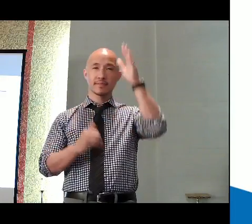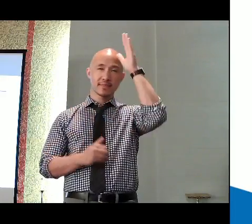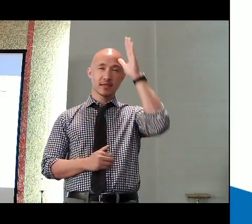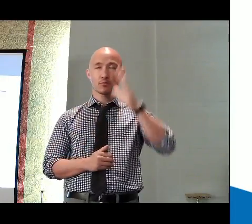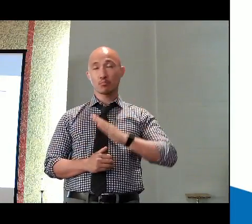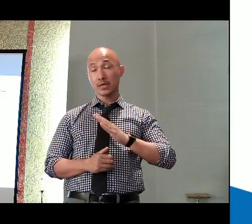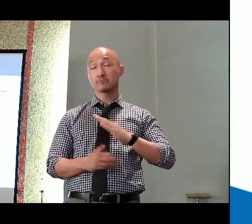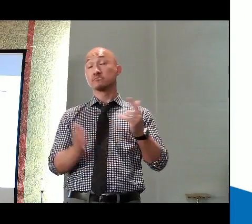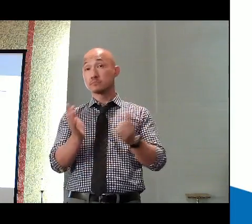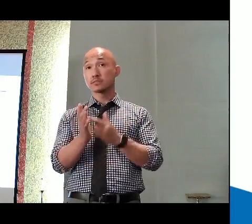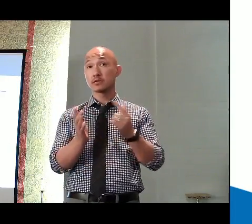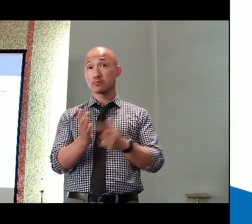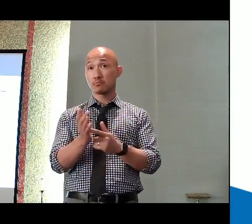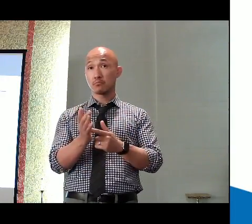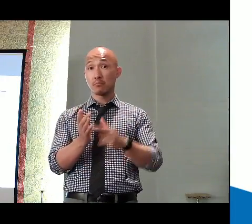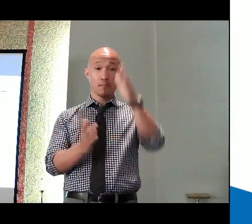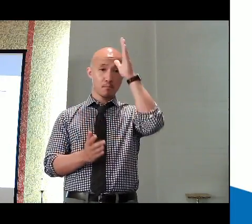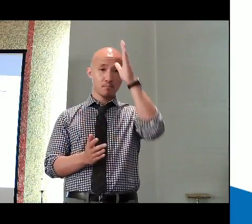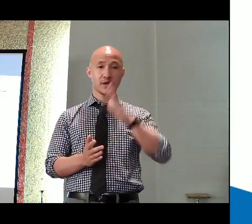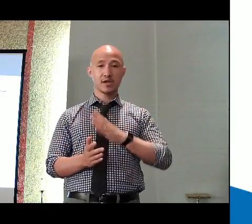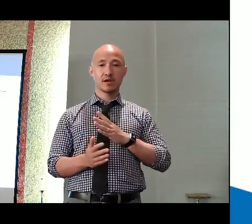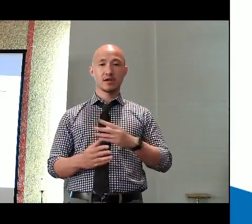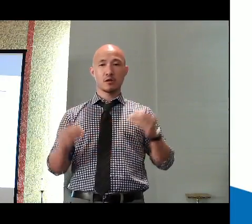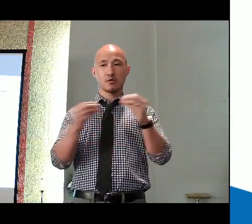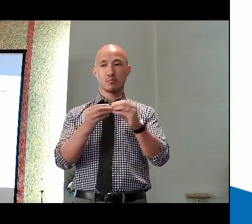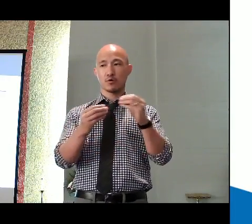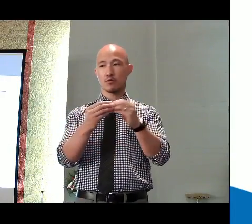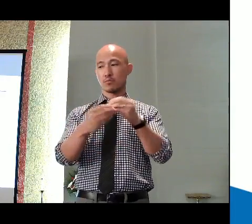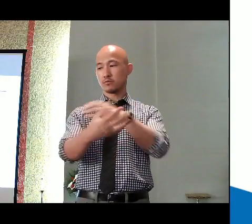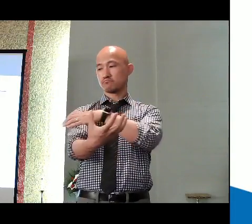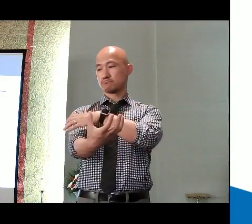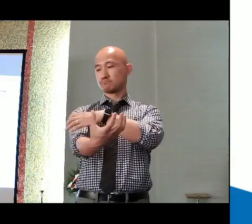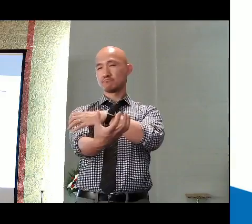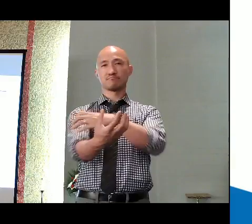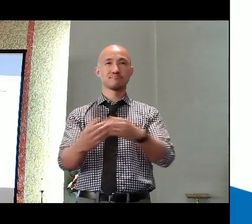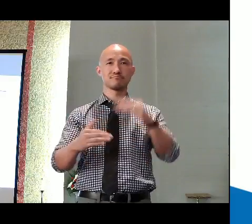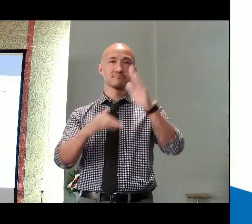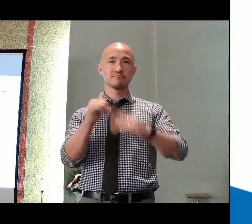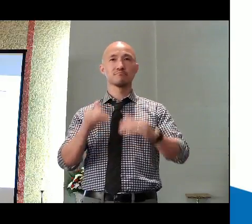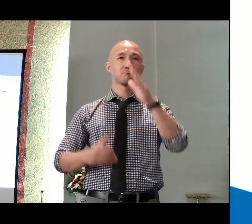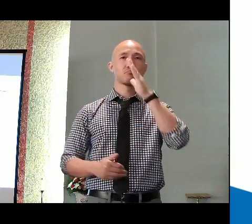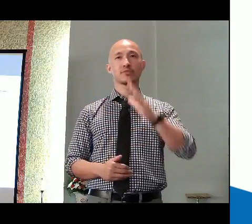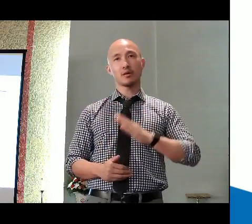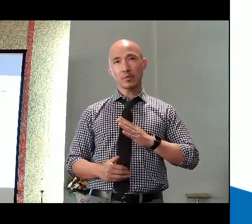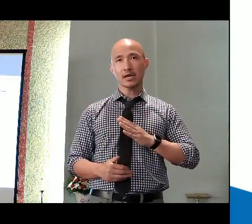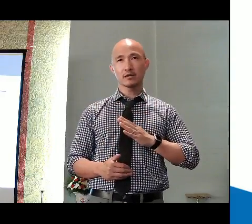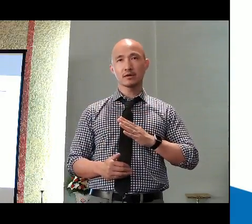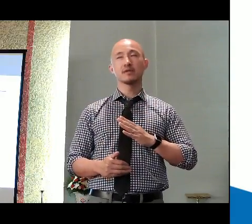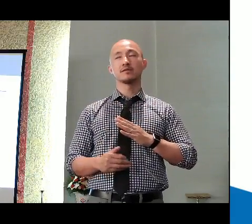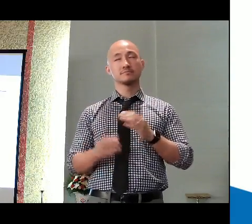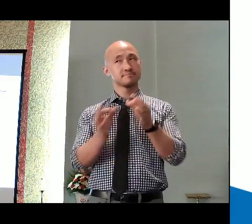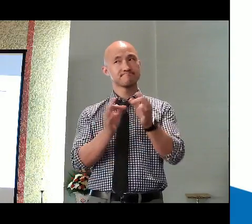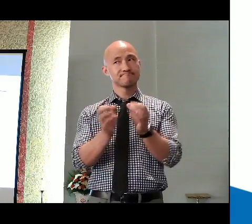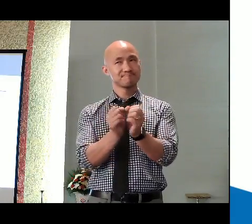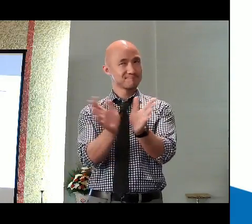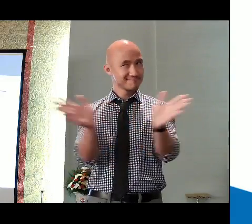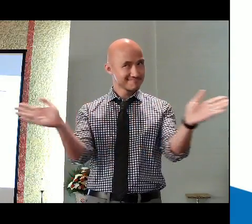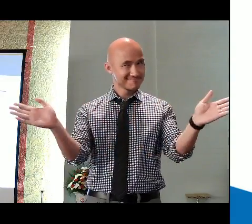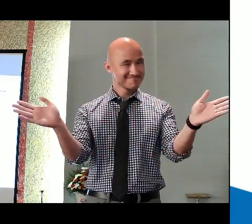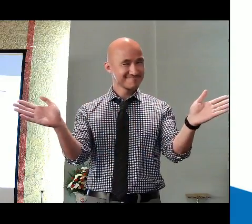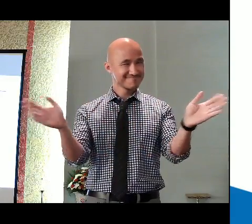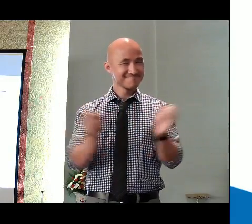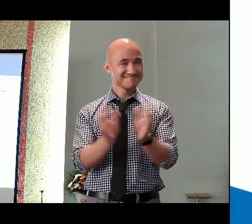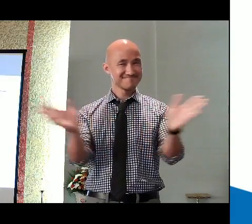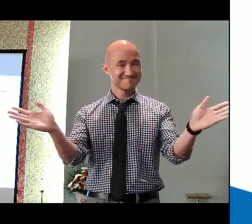to have more muscle mass. I'm speaking very generic, of course. Women have remarkable